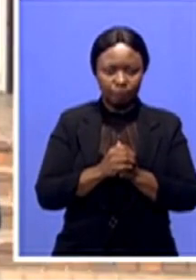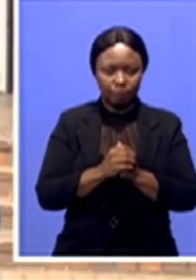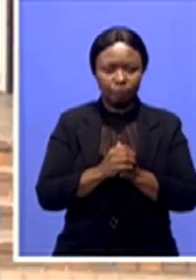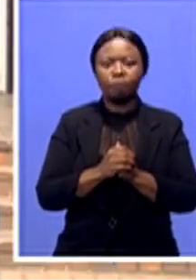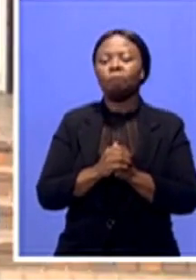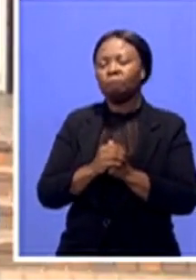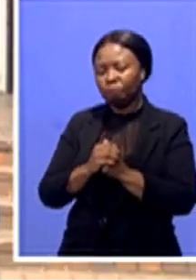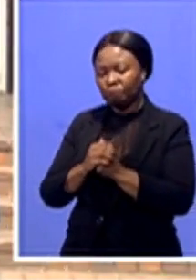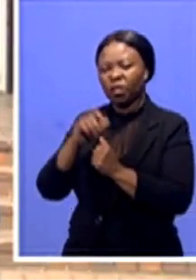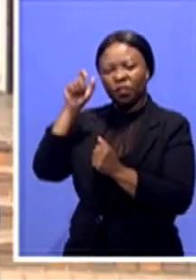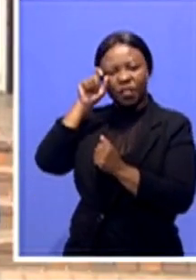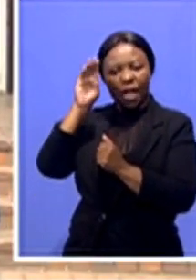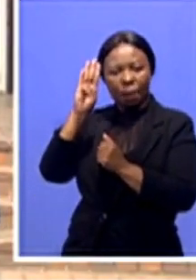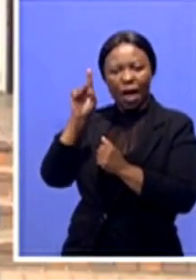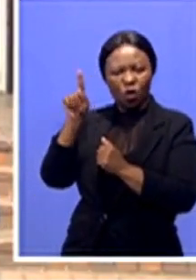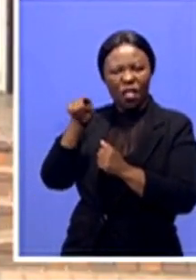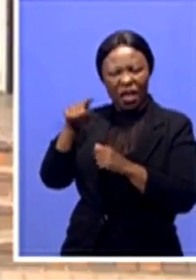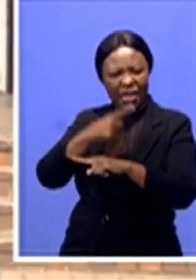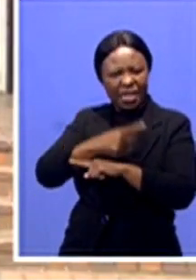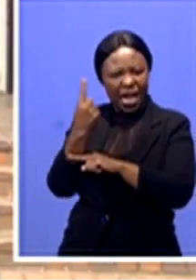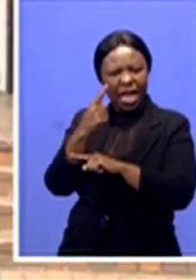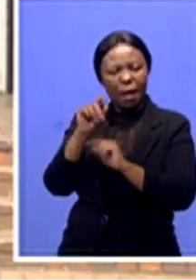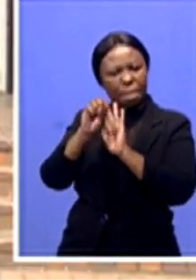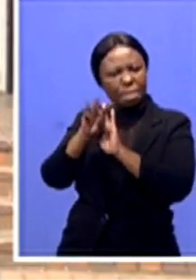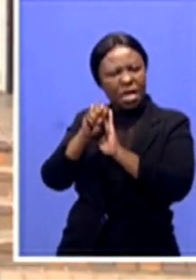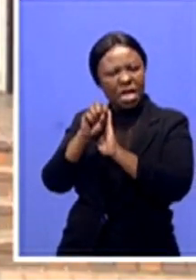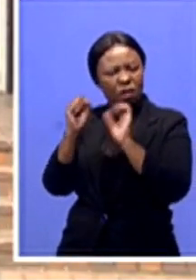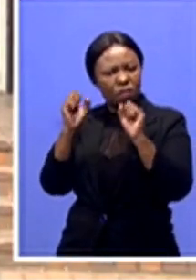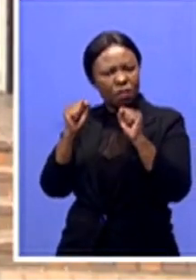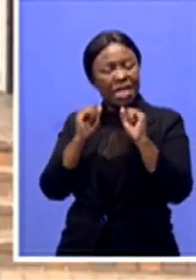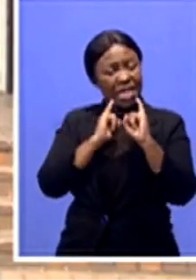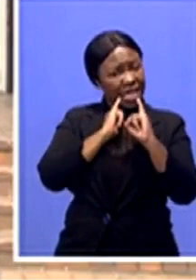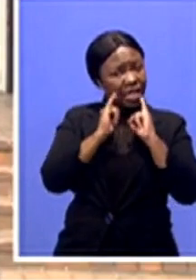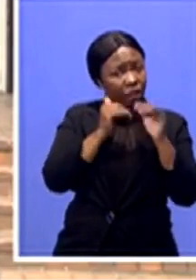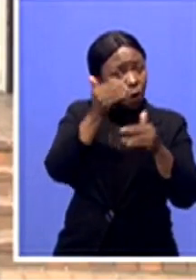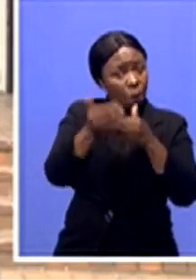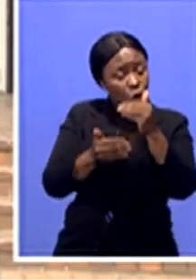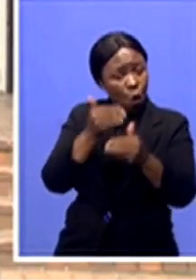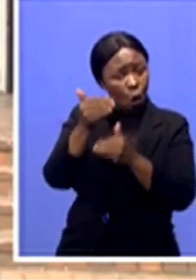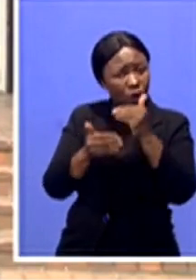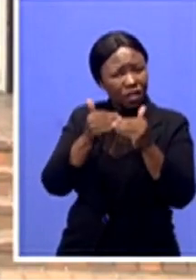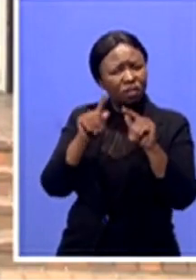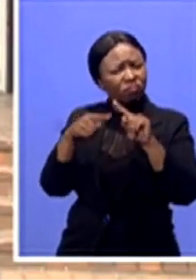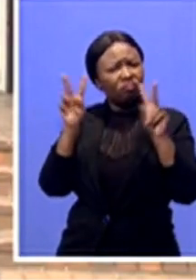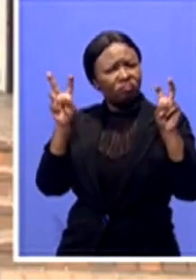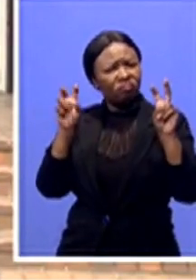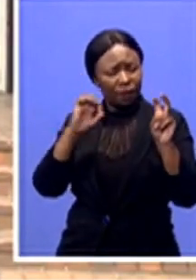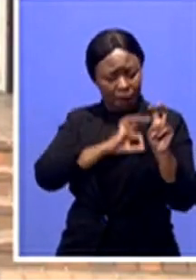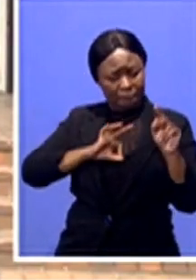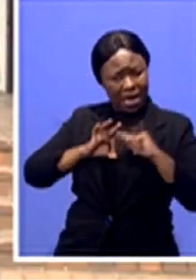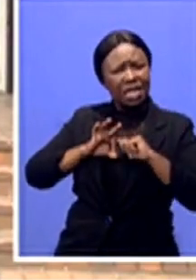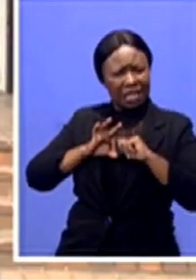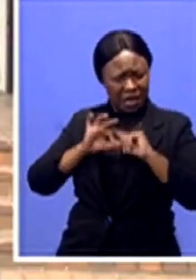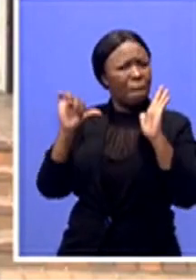during that media briefing was that those interview processes with regards to the mayors is a very important part. He was saying that it's